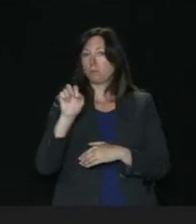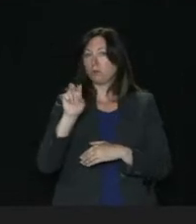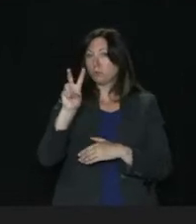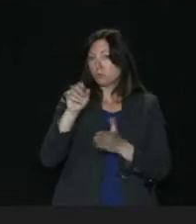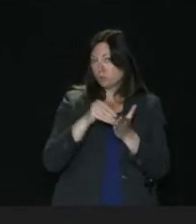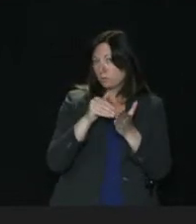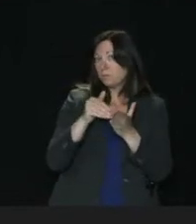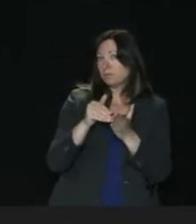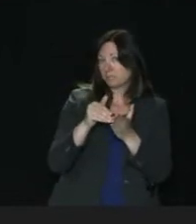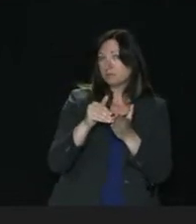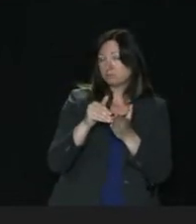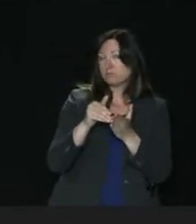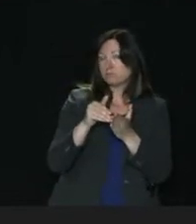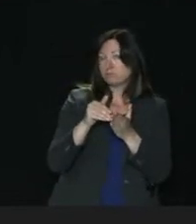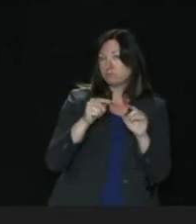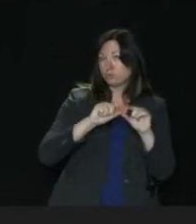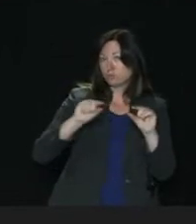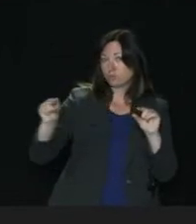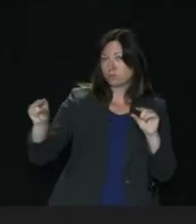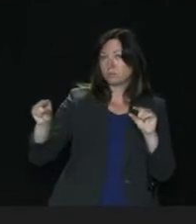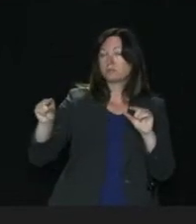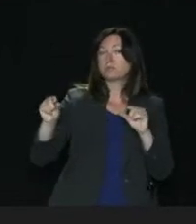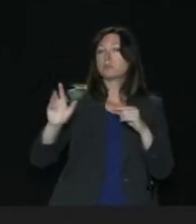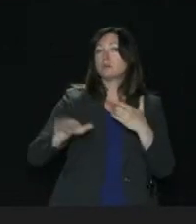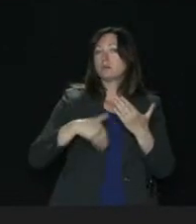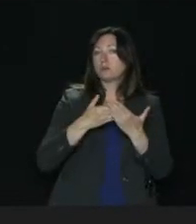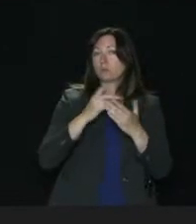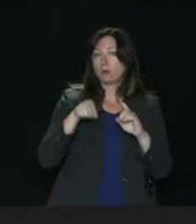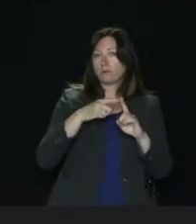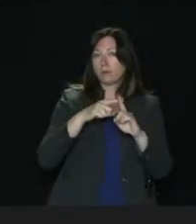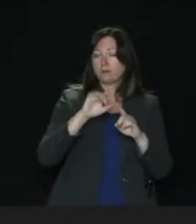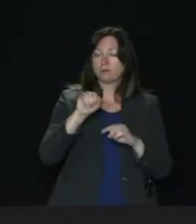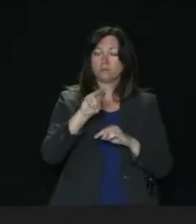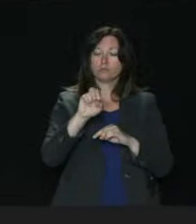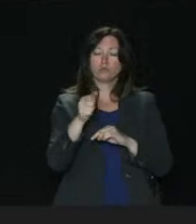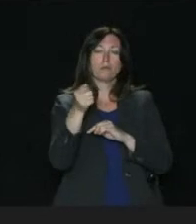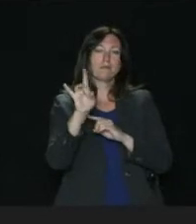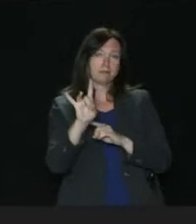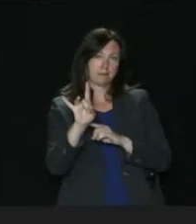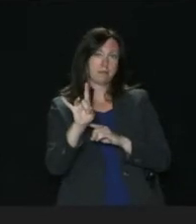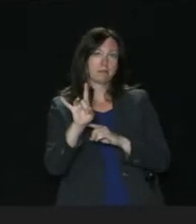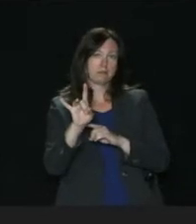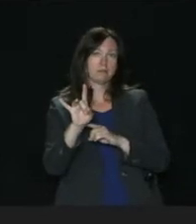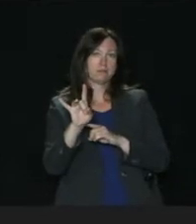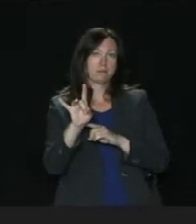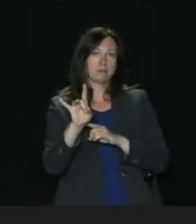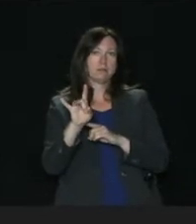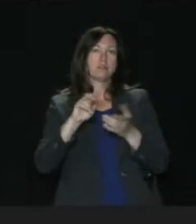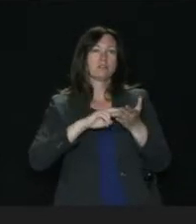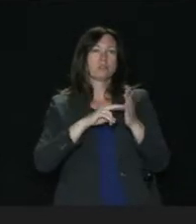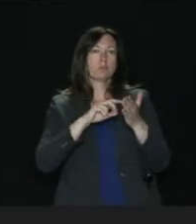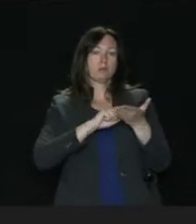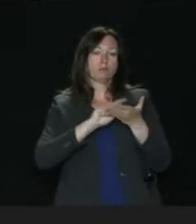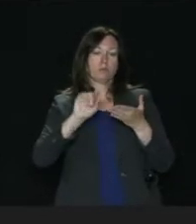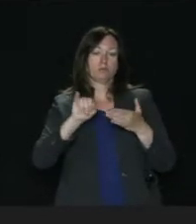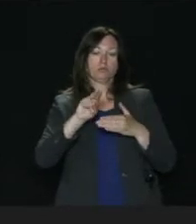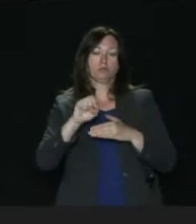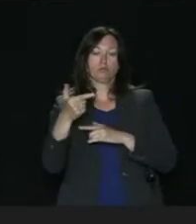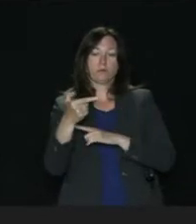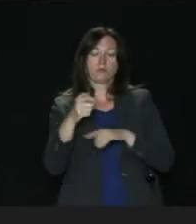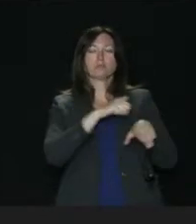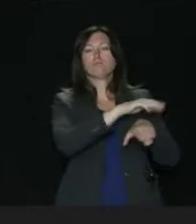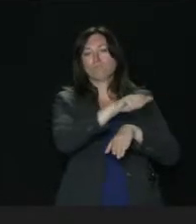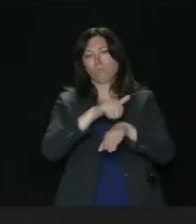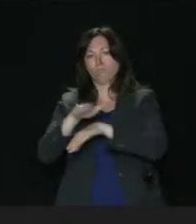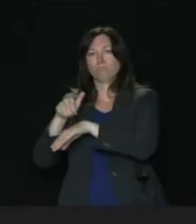million to arrive June 18th, for distribution the week of June 21st.